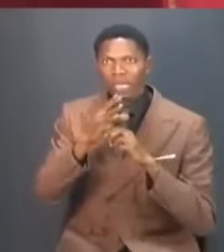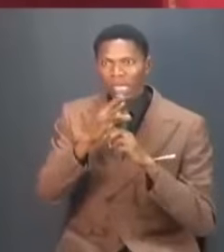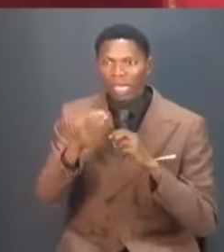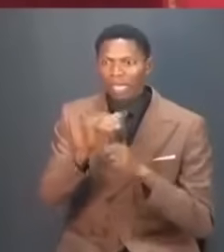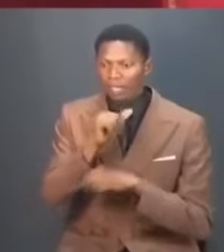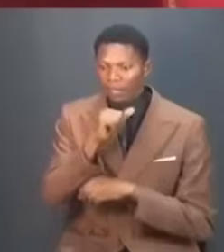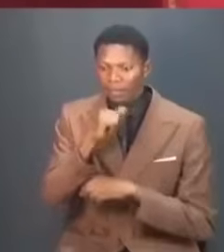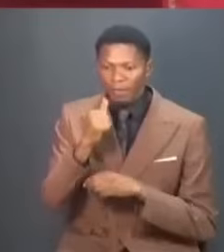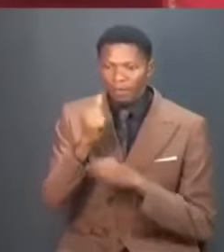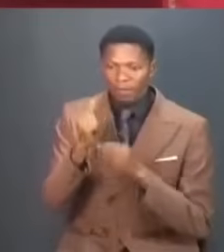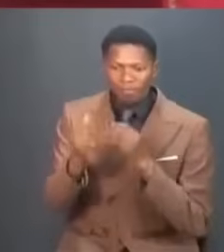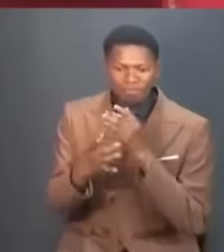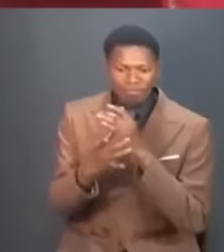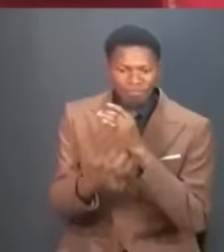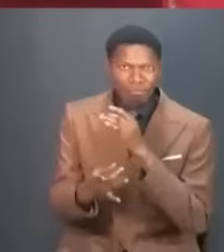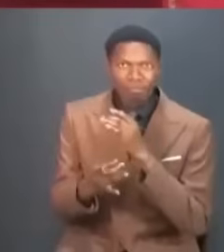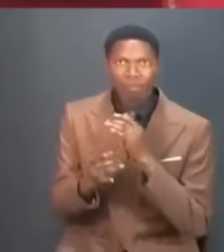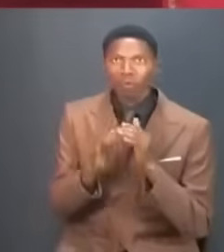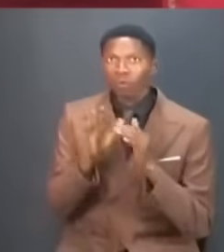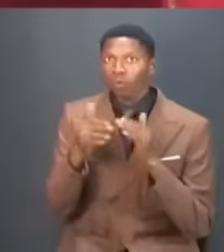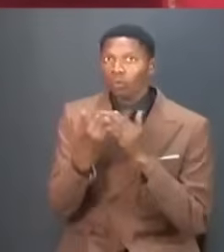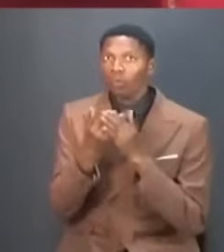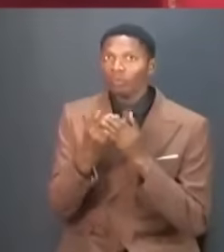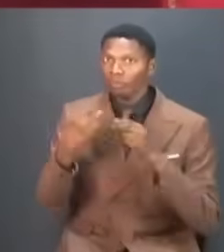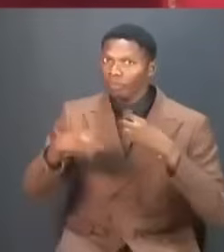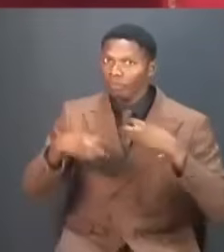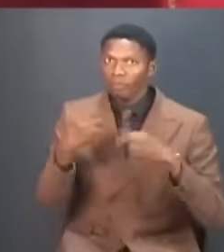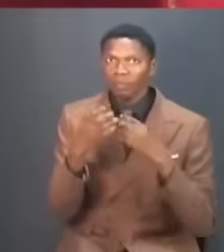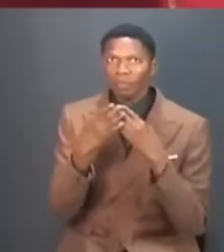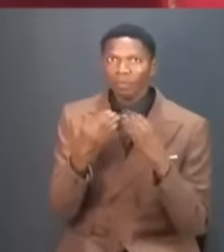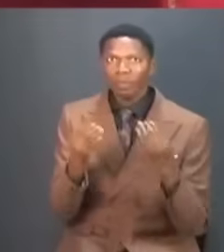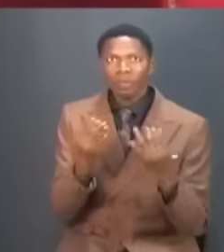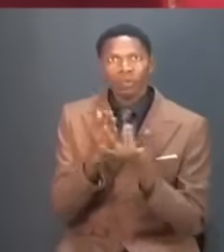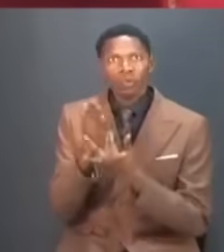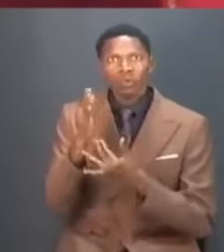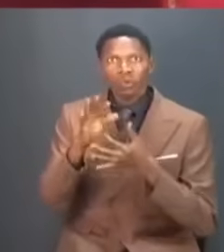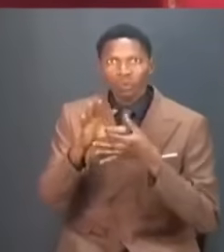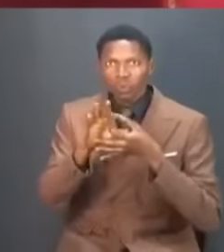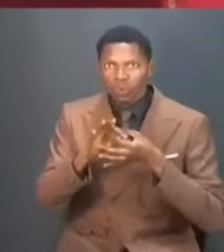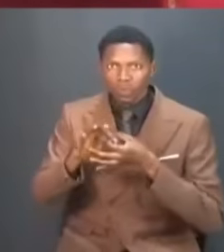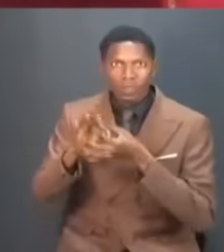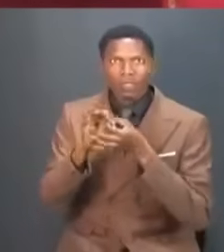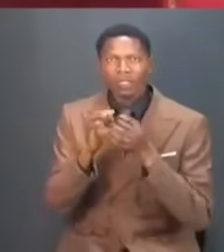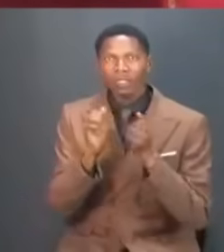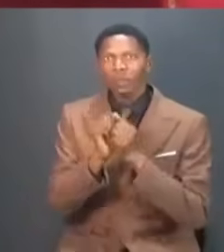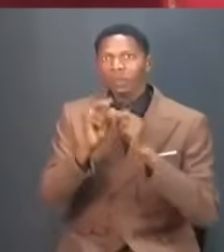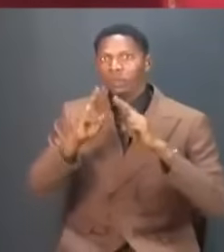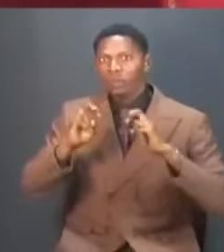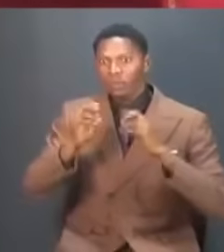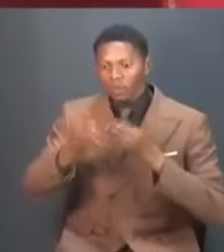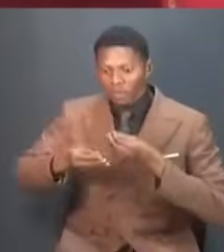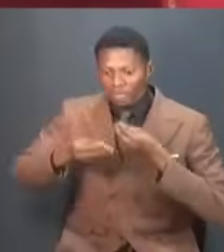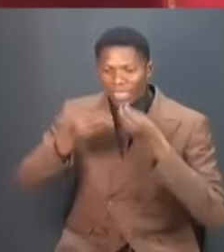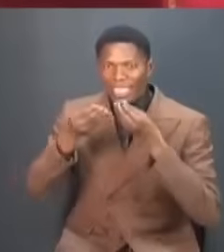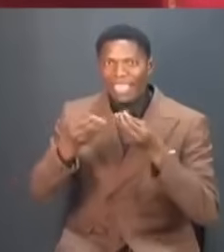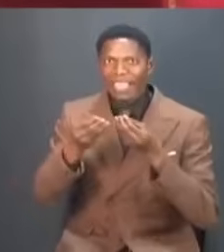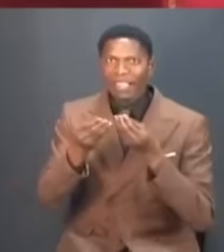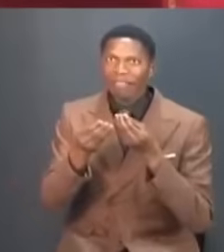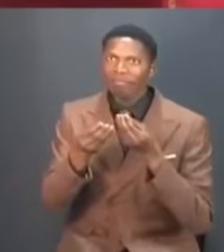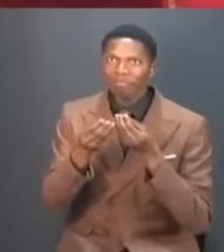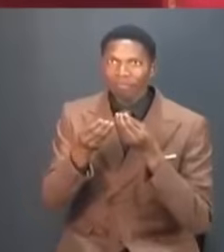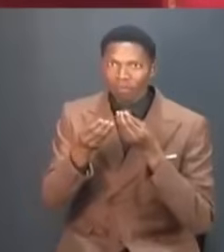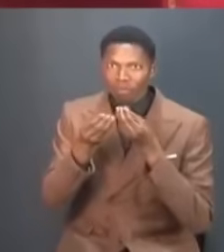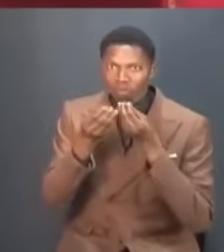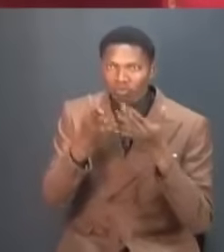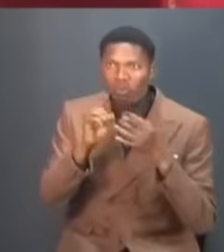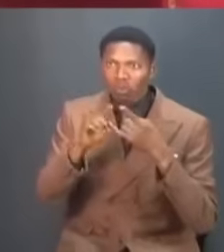linkages. Farmer constraints are addressed through close collaboration with research to provide information, innovation, and